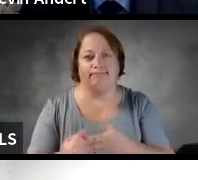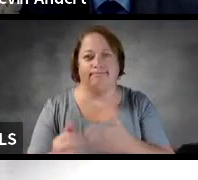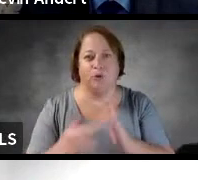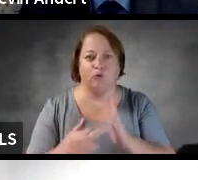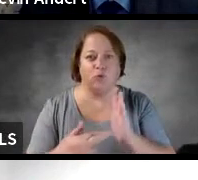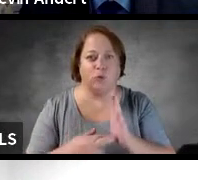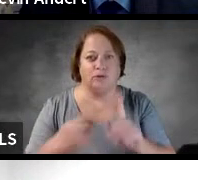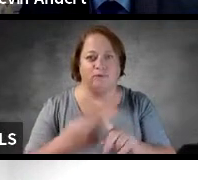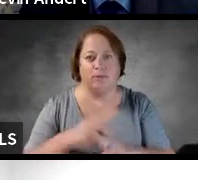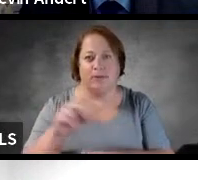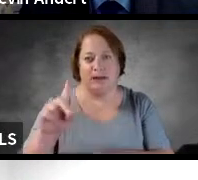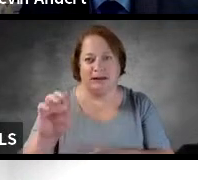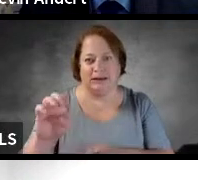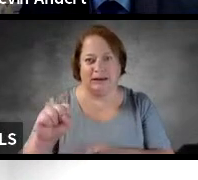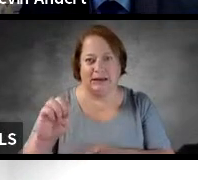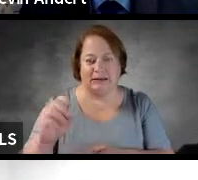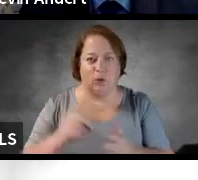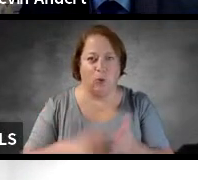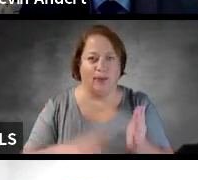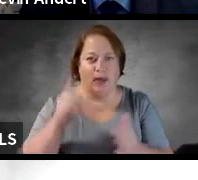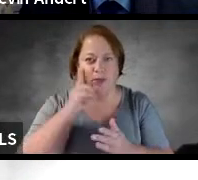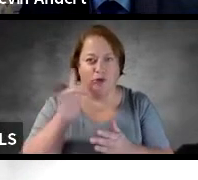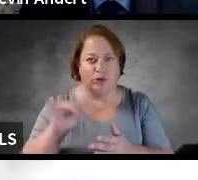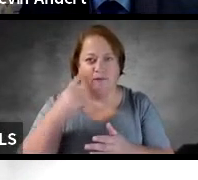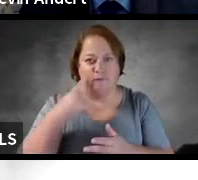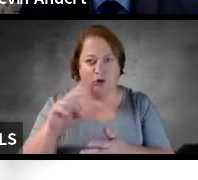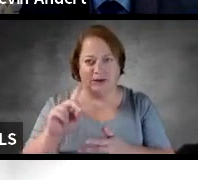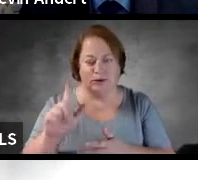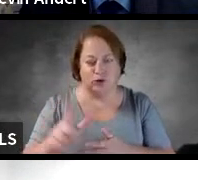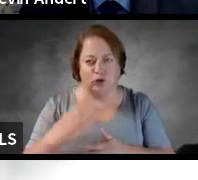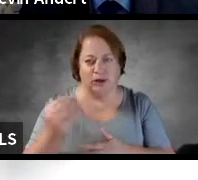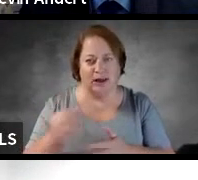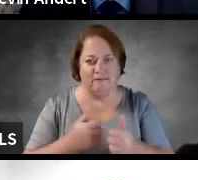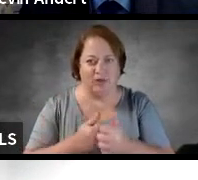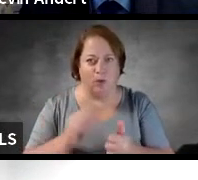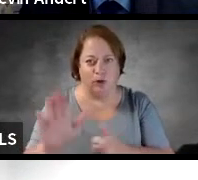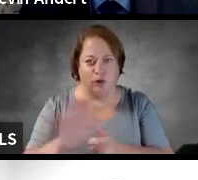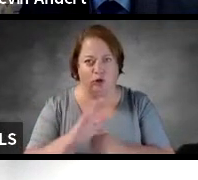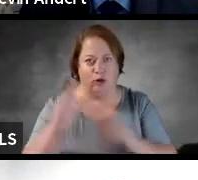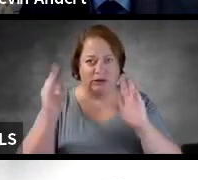that looks like for distance learning and following their expectations.